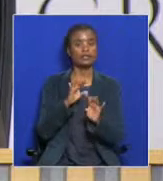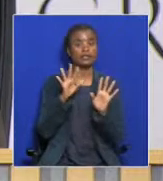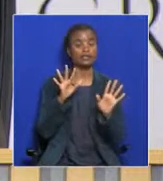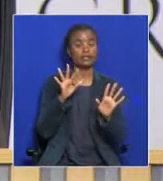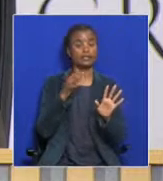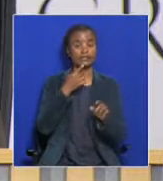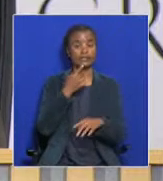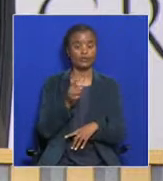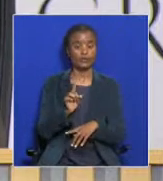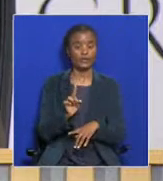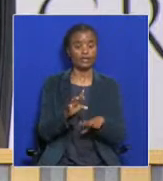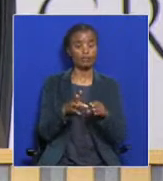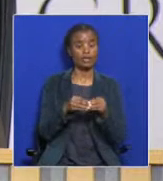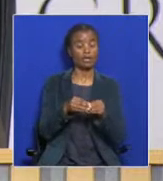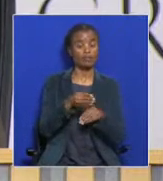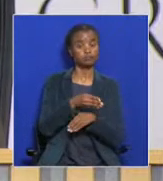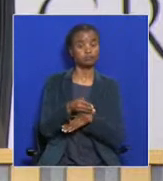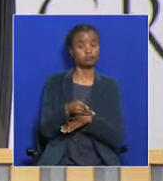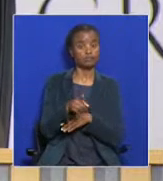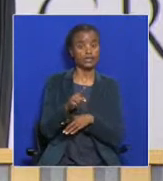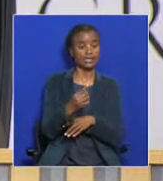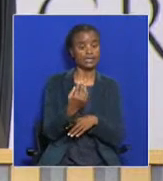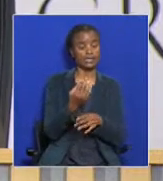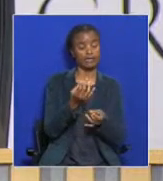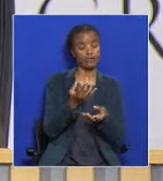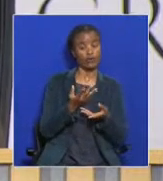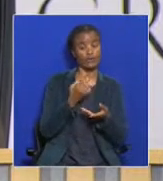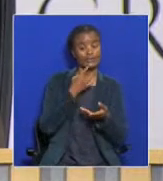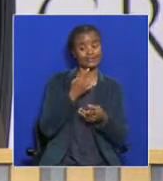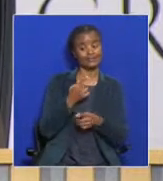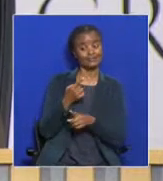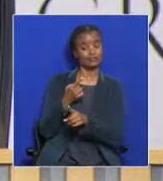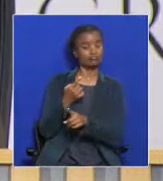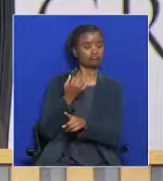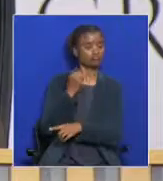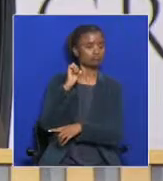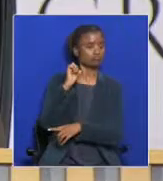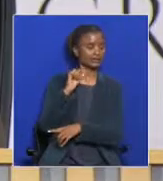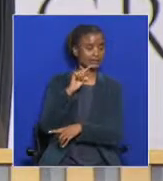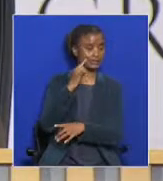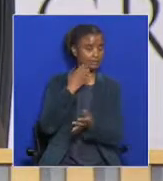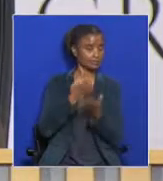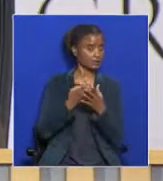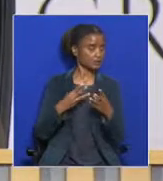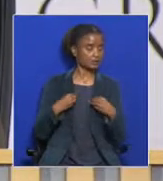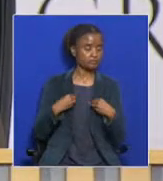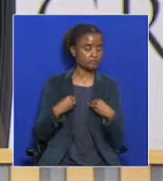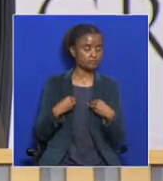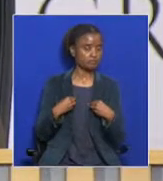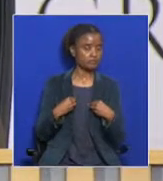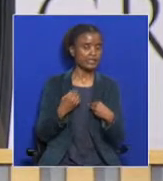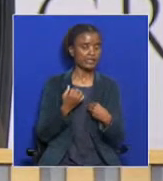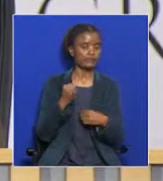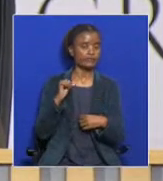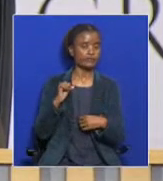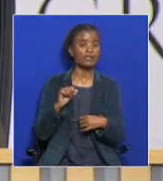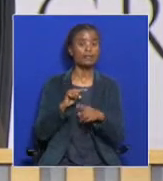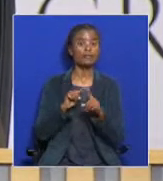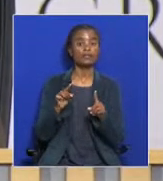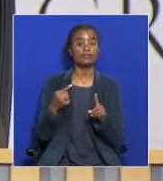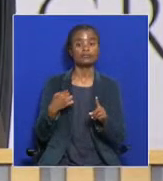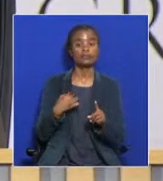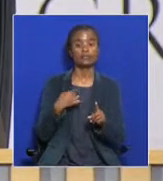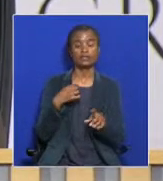me that Perumal explicitly refused to store those exhibits. And the reason I cited for it not being that clear in my